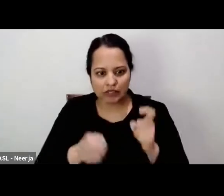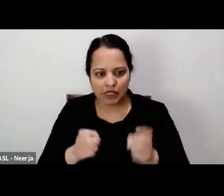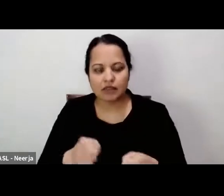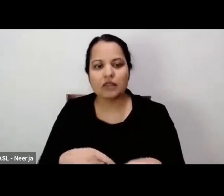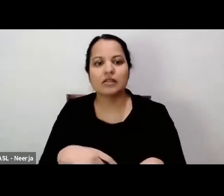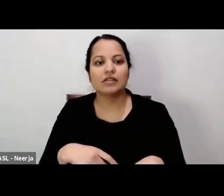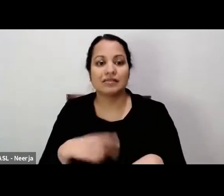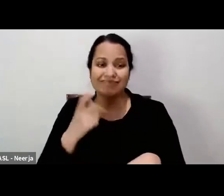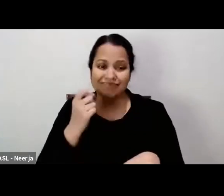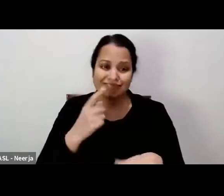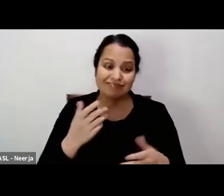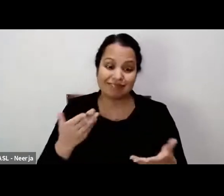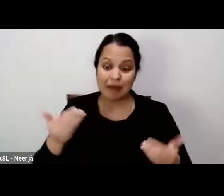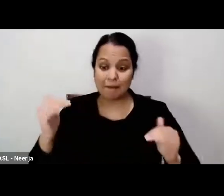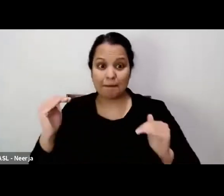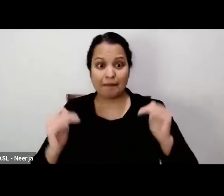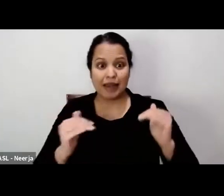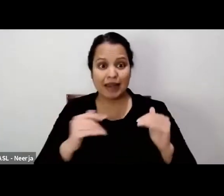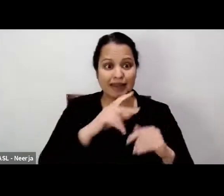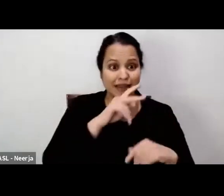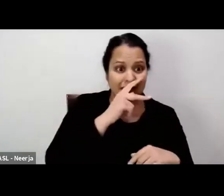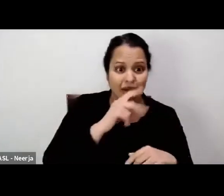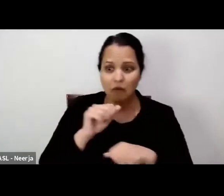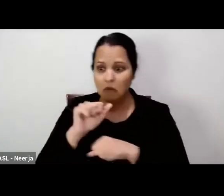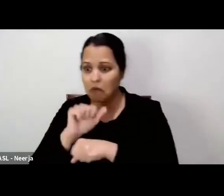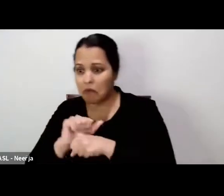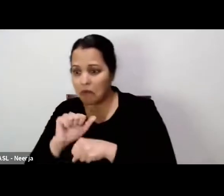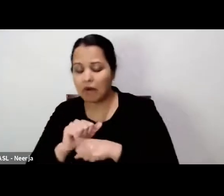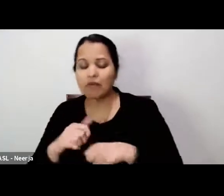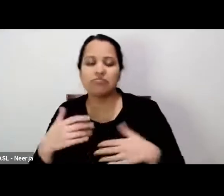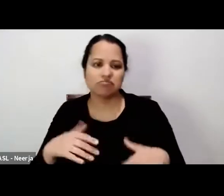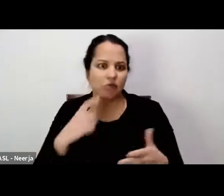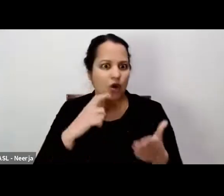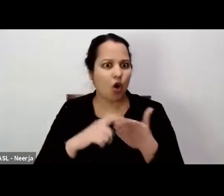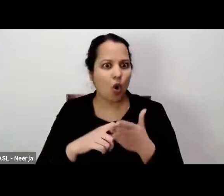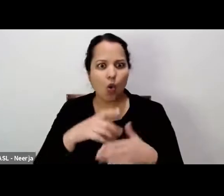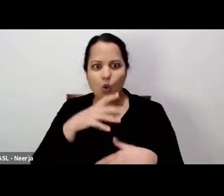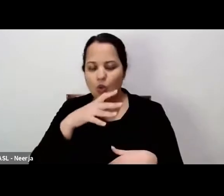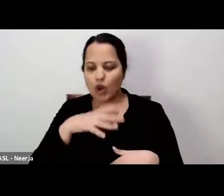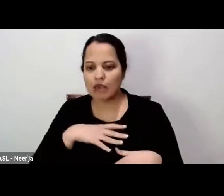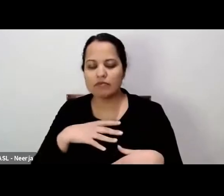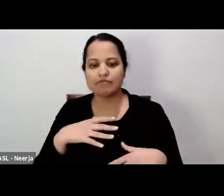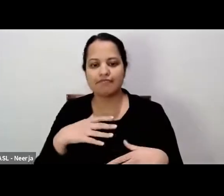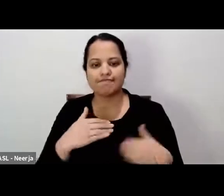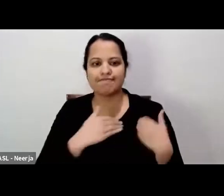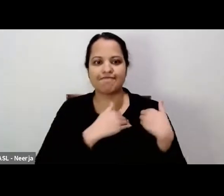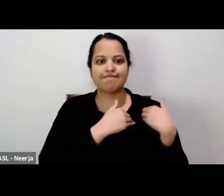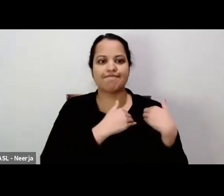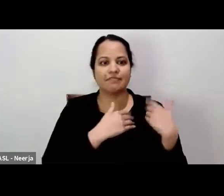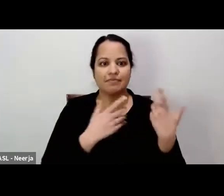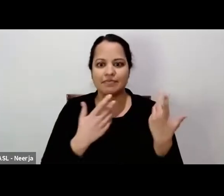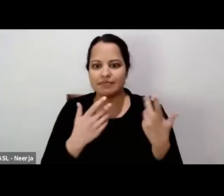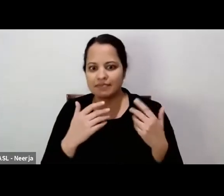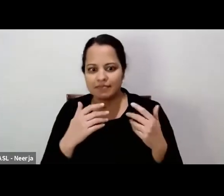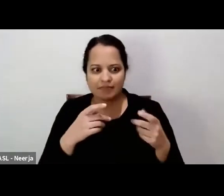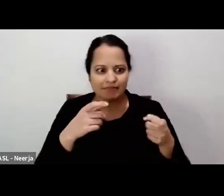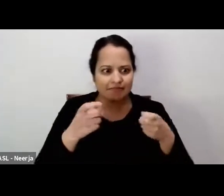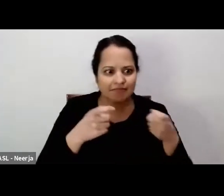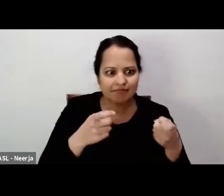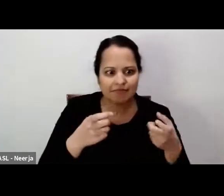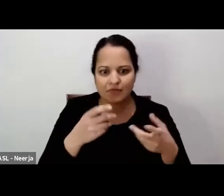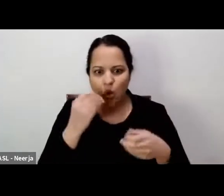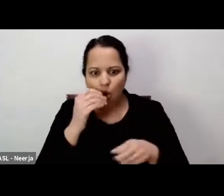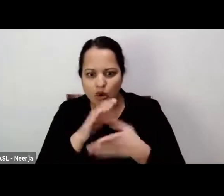juggling kids and work, we've seen that women have really been the ones to deal with virtual learning or